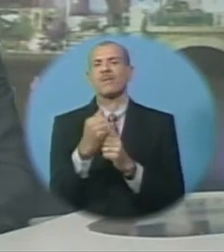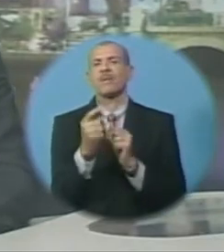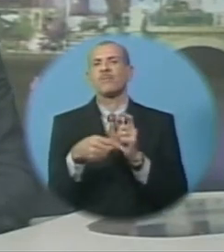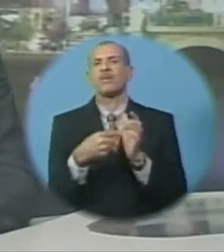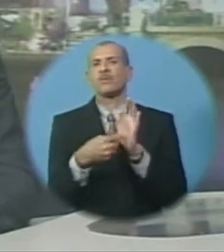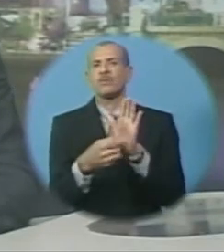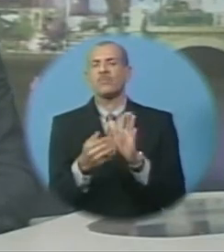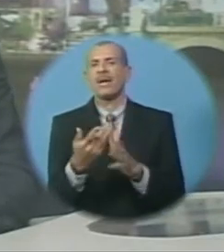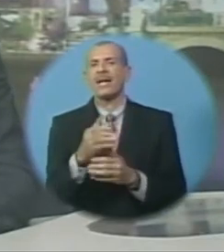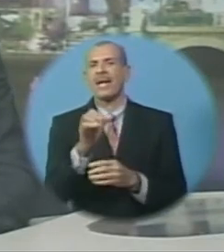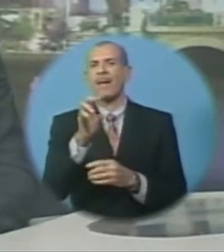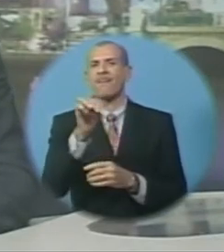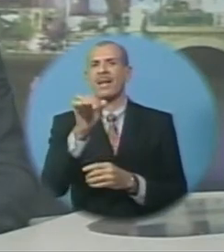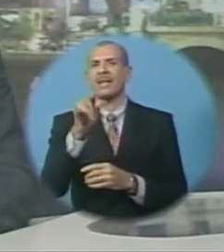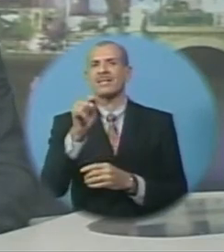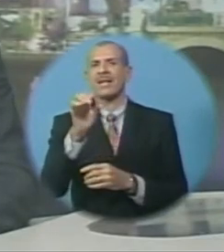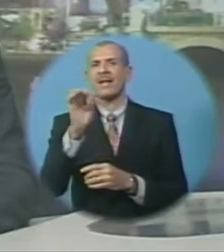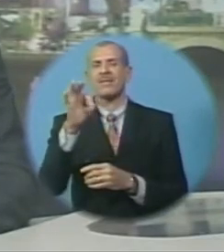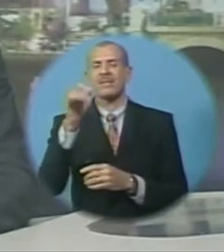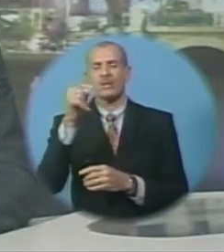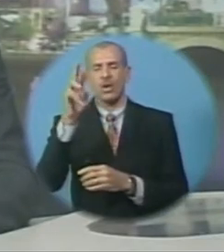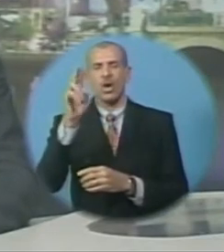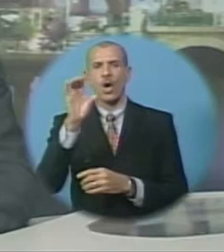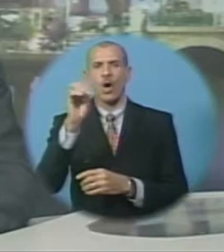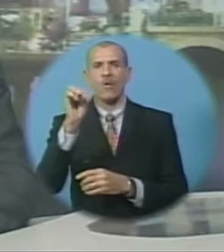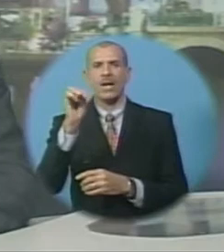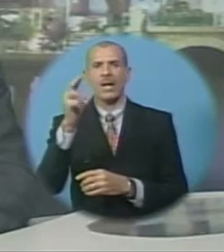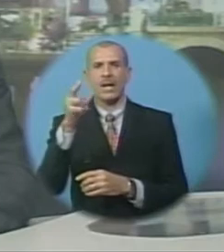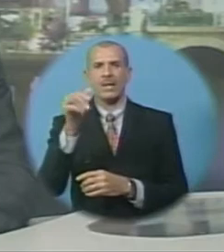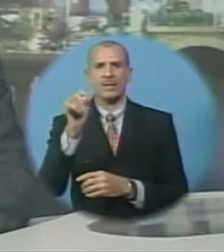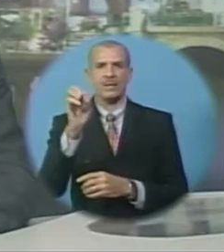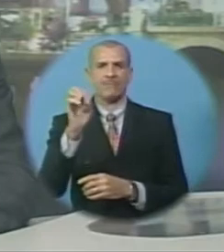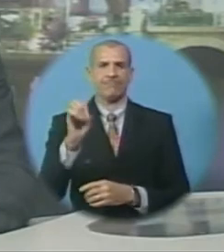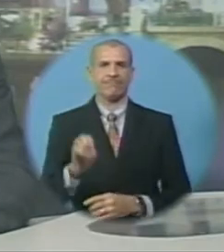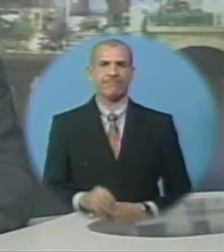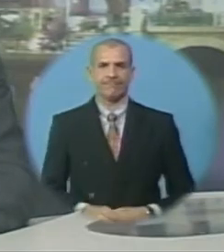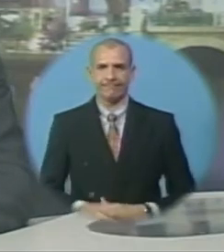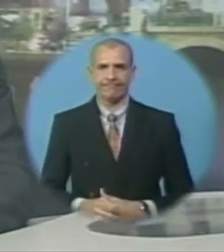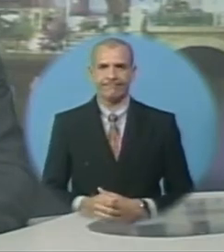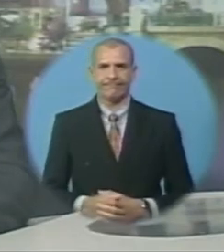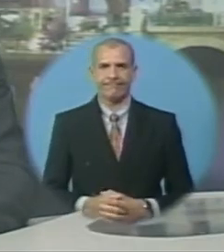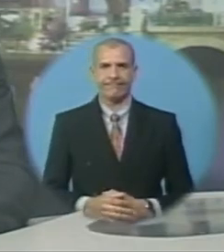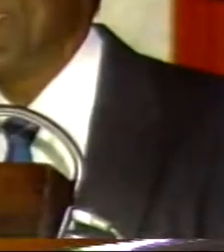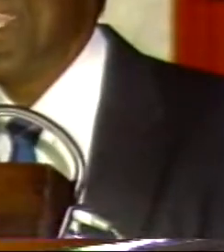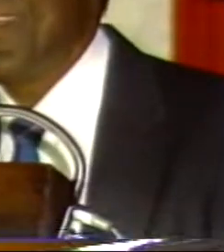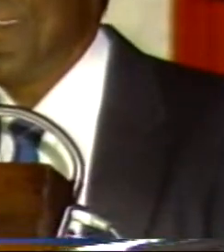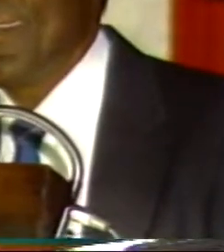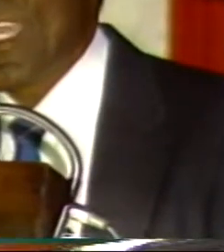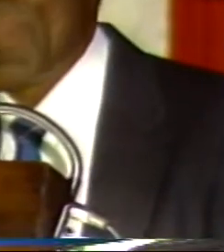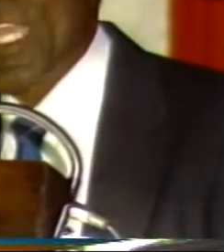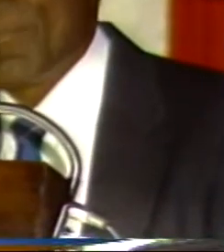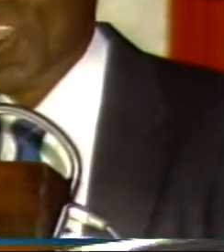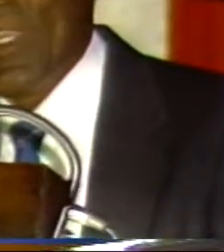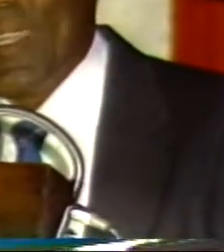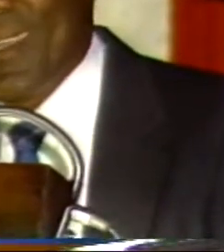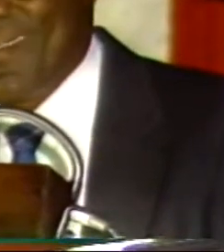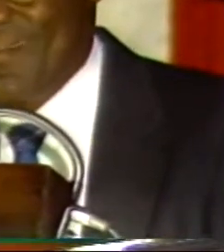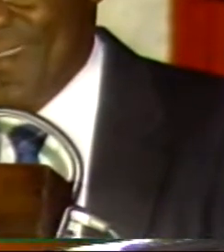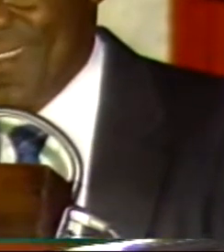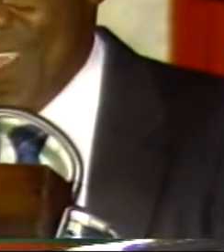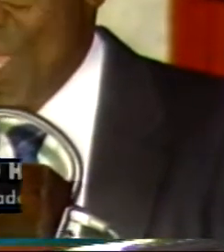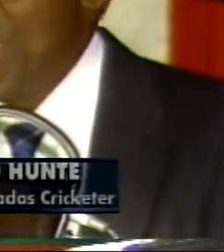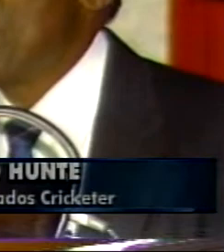by Melissa Farley, we feature Sir Conrad Hunt. Before a leader can become a good